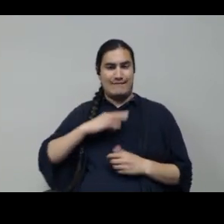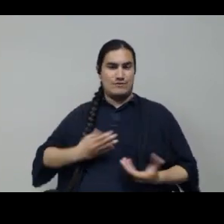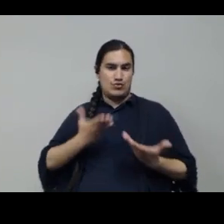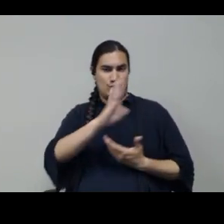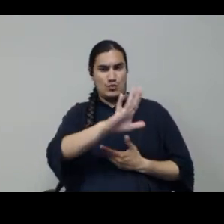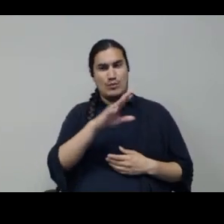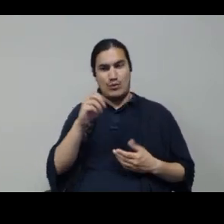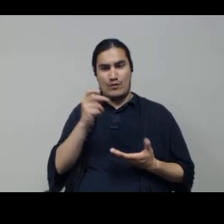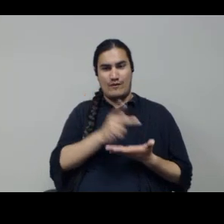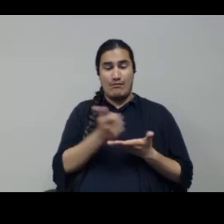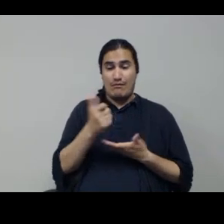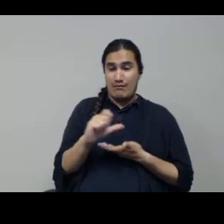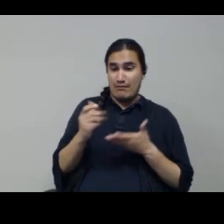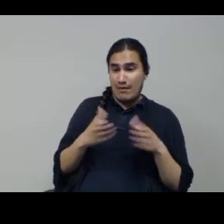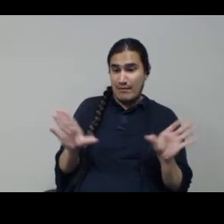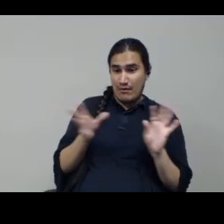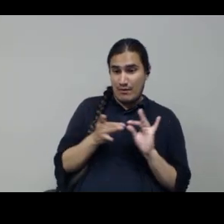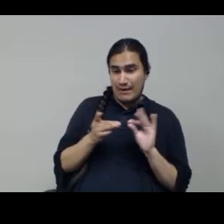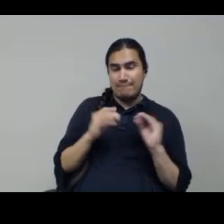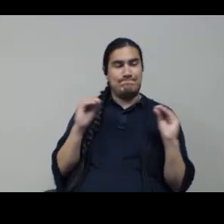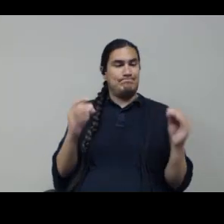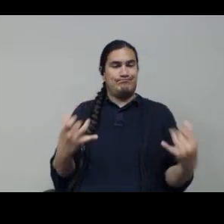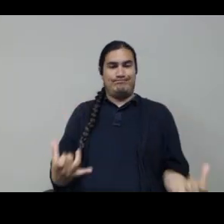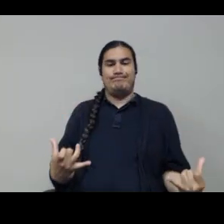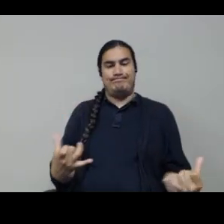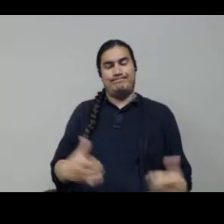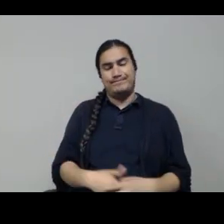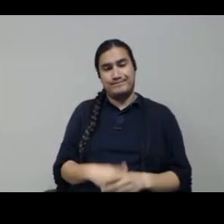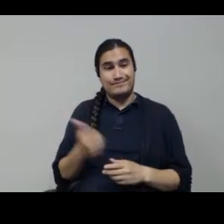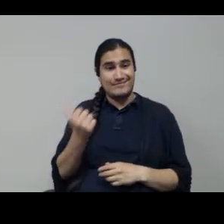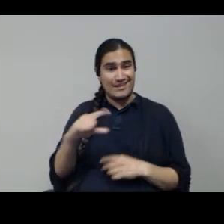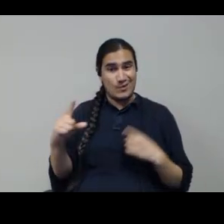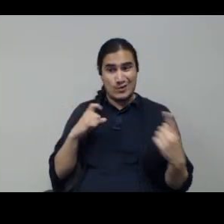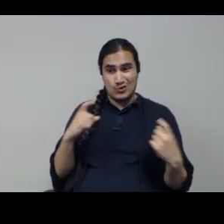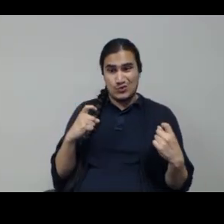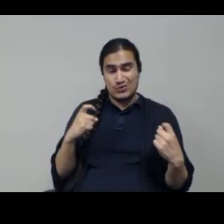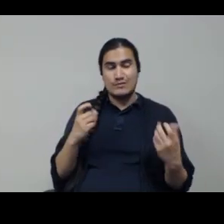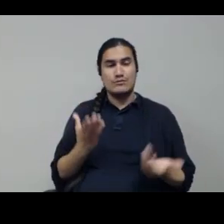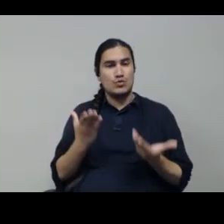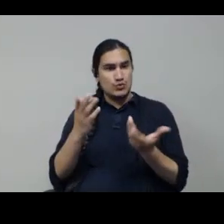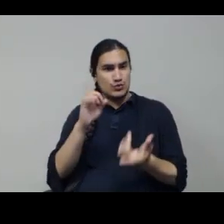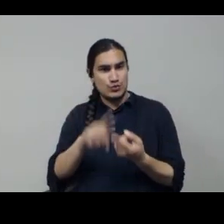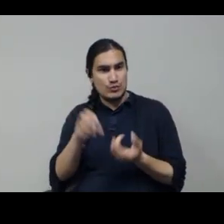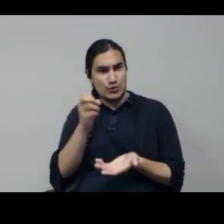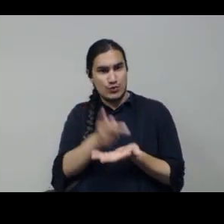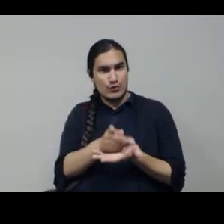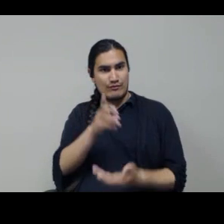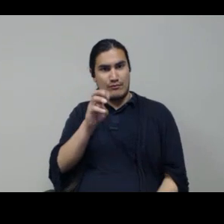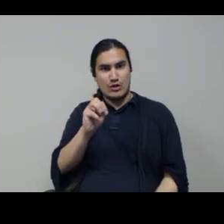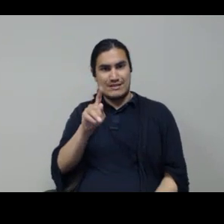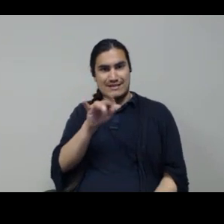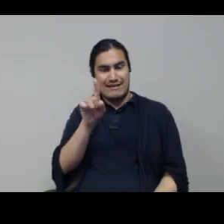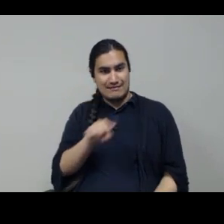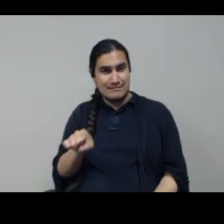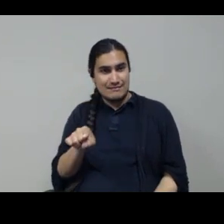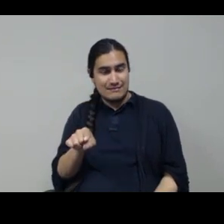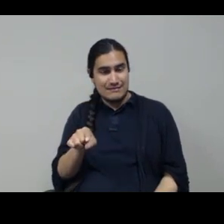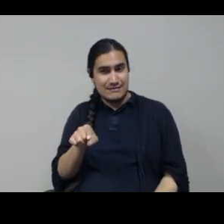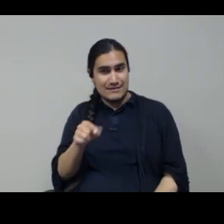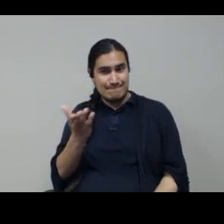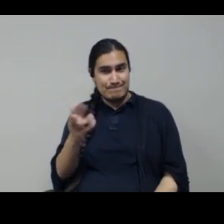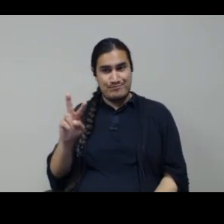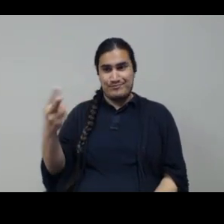public comment? None at this time. Thank you. Any questions? Motion to approve Martinez? Second, Falcone. Second